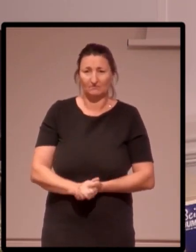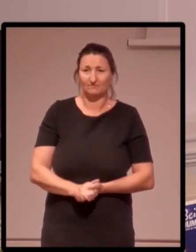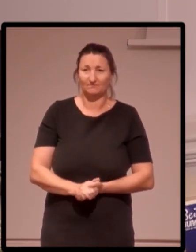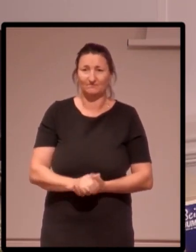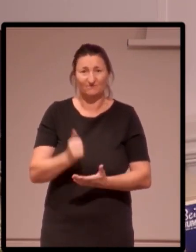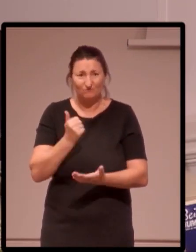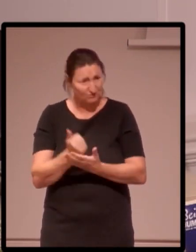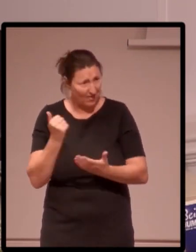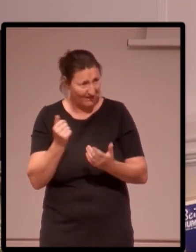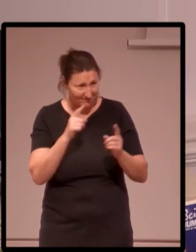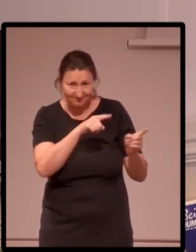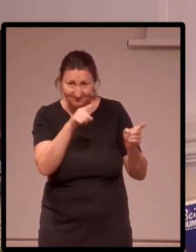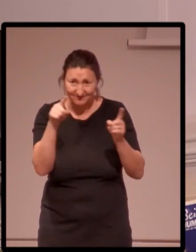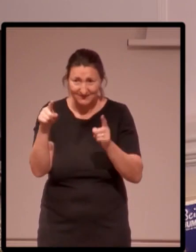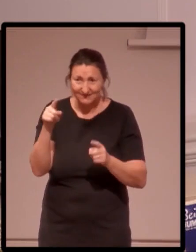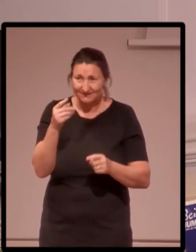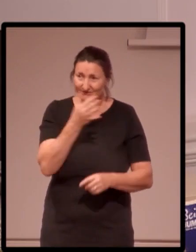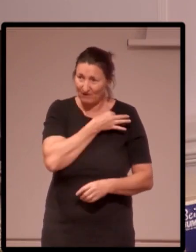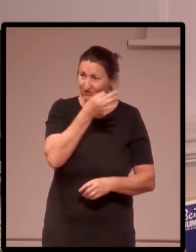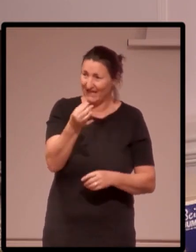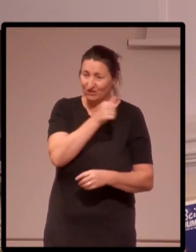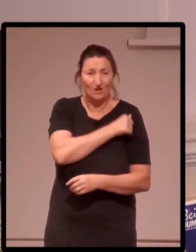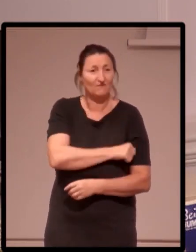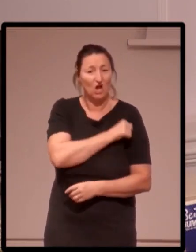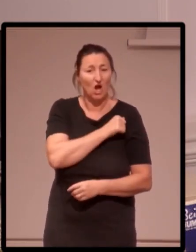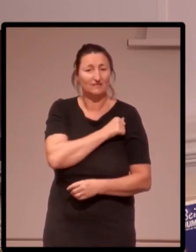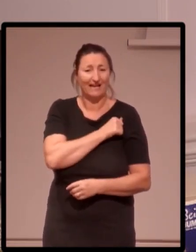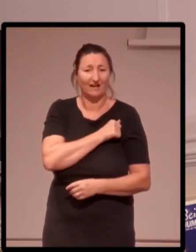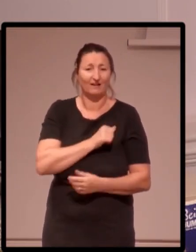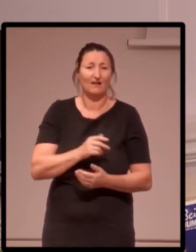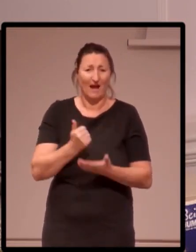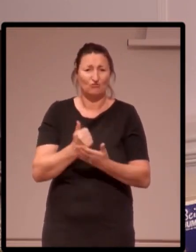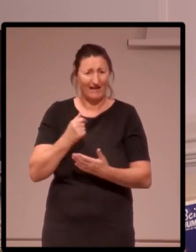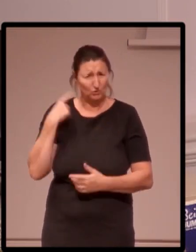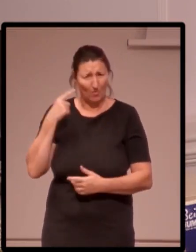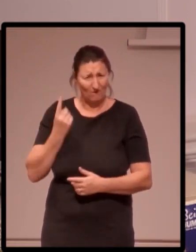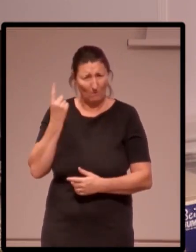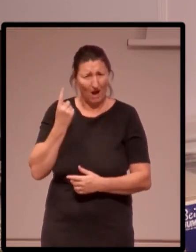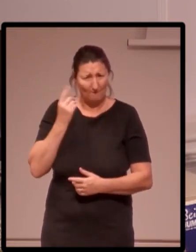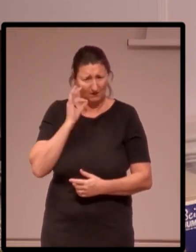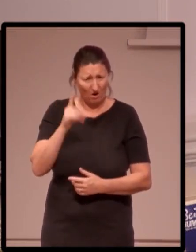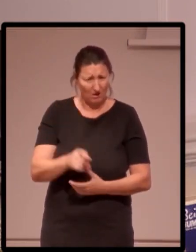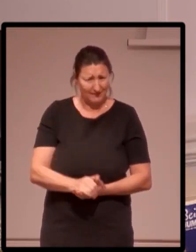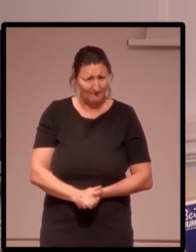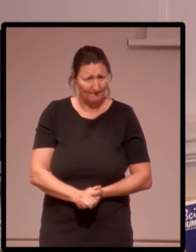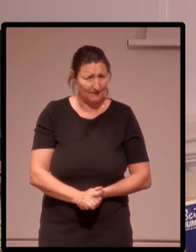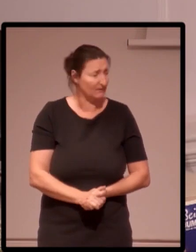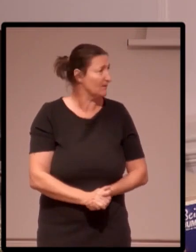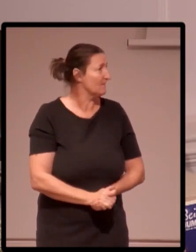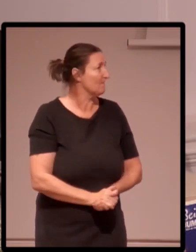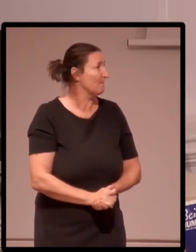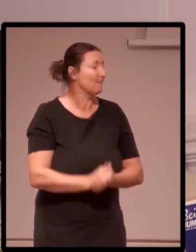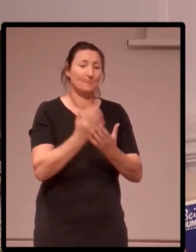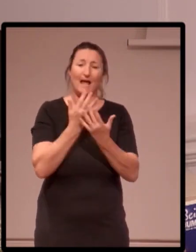Excellent, excellent. We've got some nursing representation, but mainly people who aren't nurses, so that's great, that's what we like. And how many